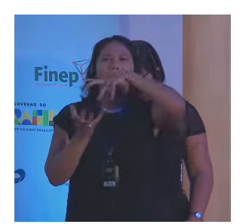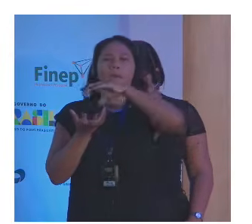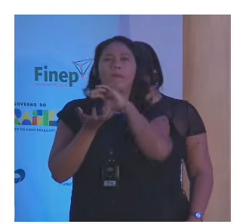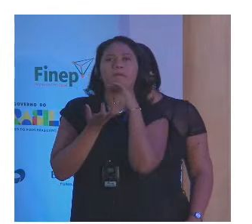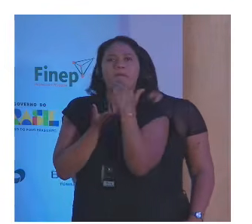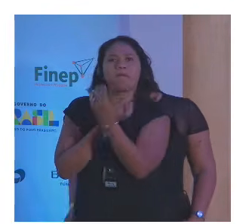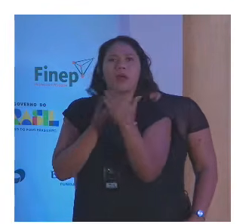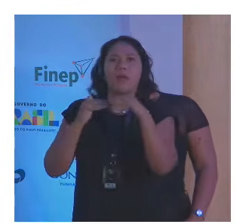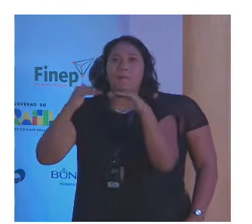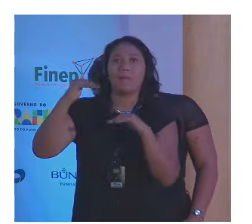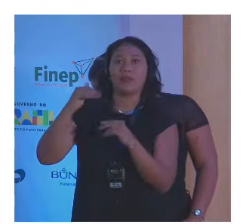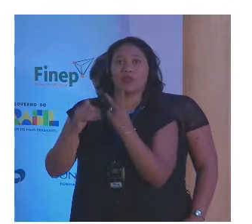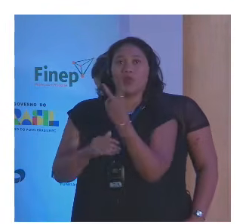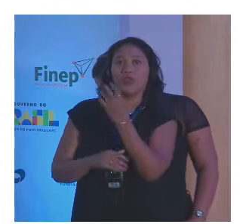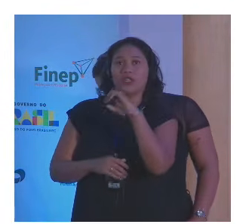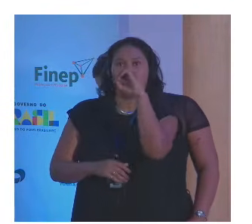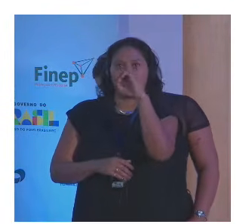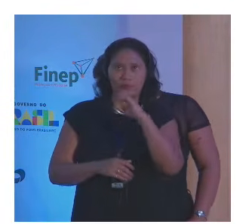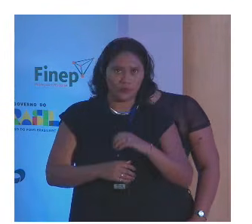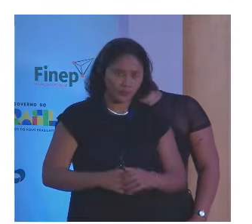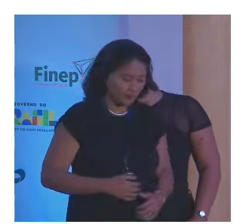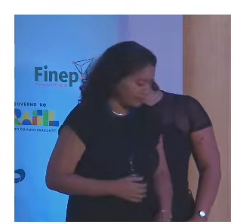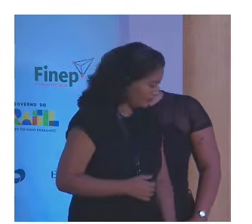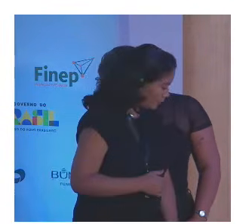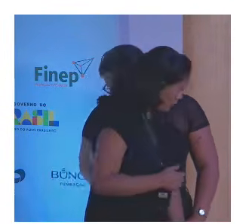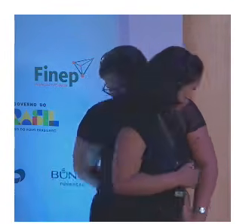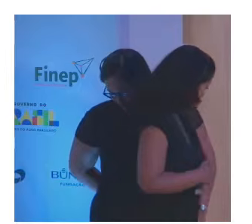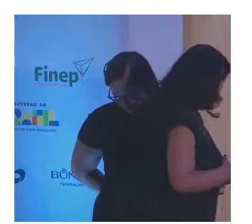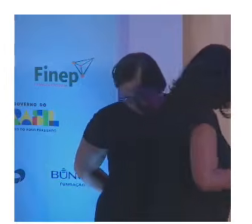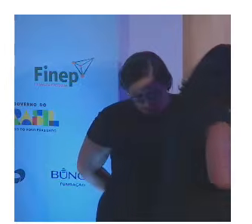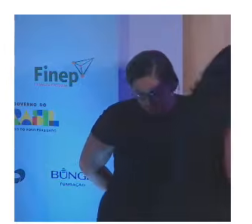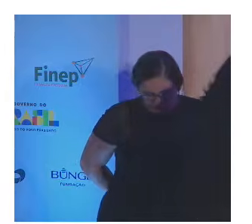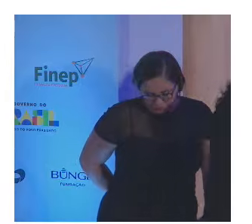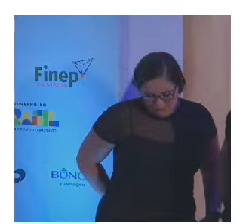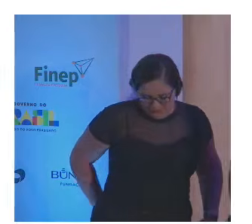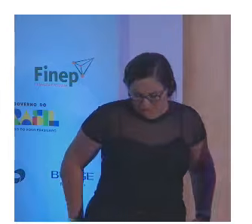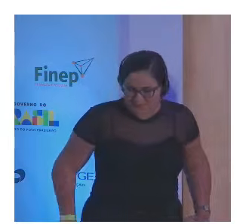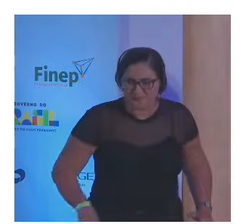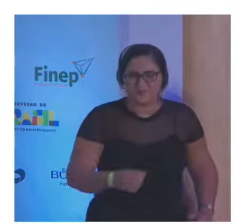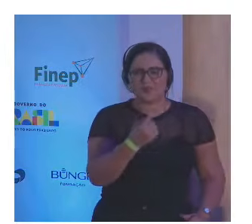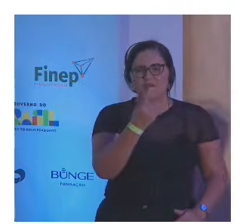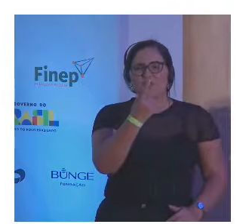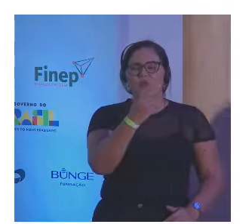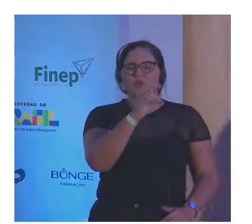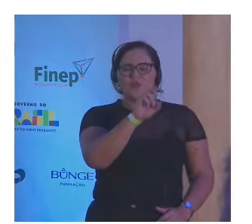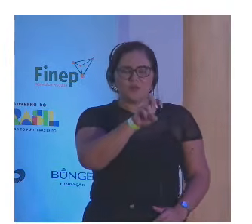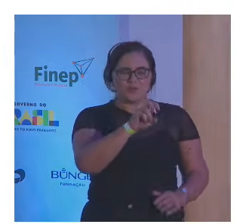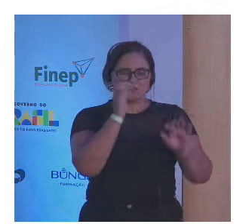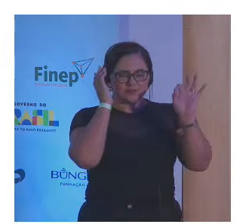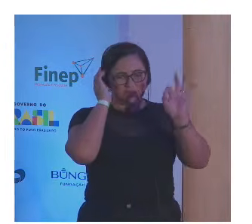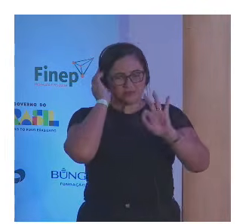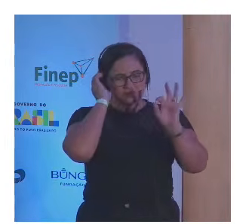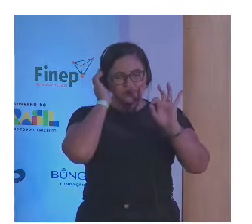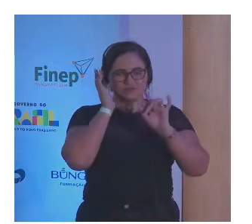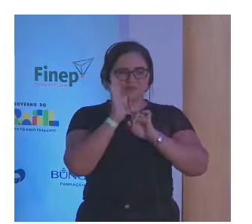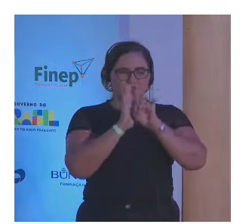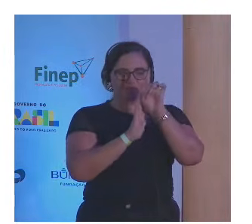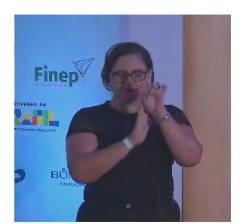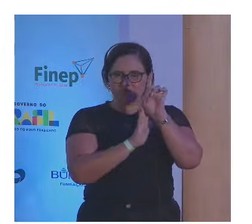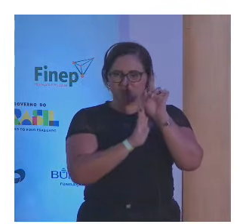pursuing 1.5 degrees Celsius anomaly above pre-industrial